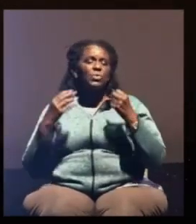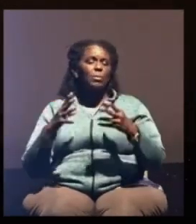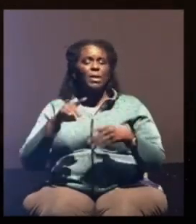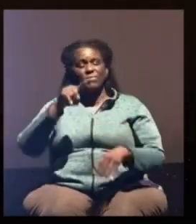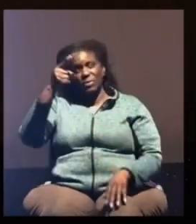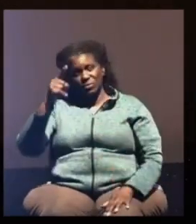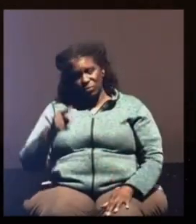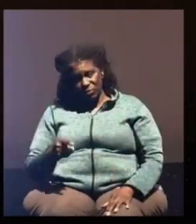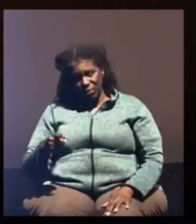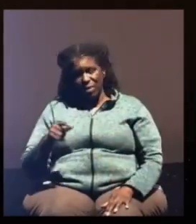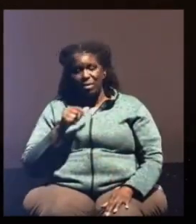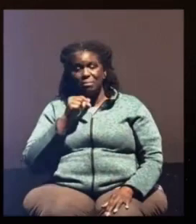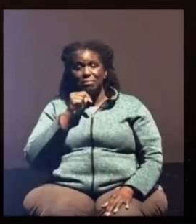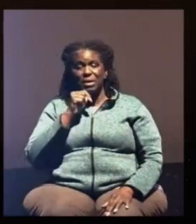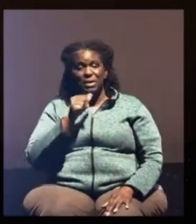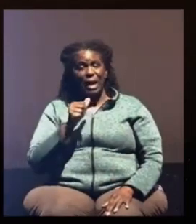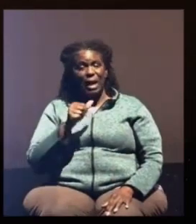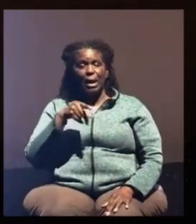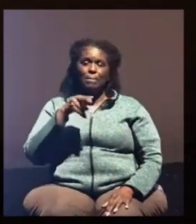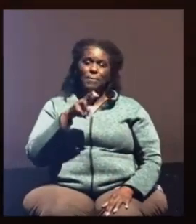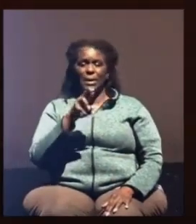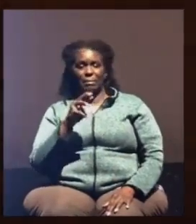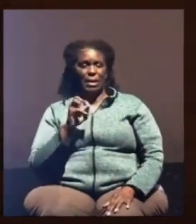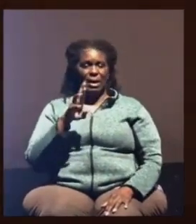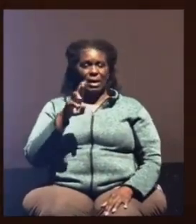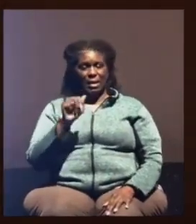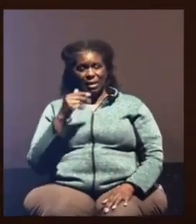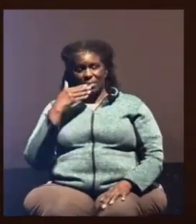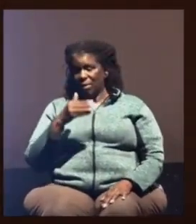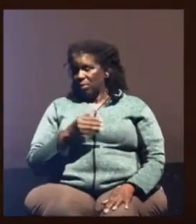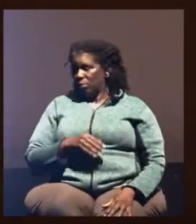firsts, but not primera. Thank you.